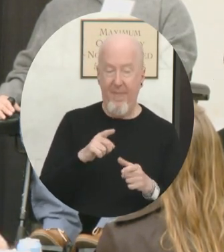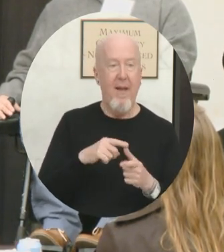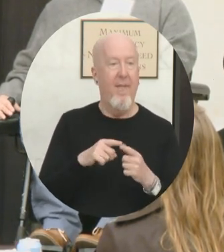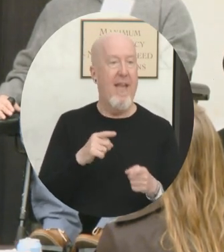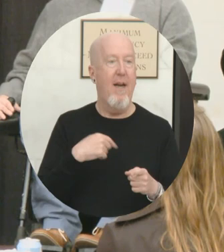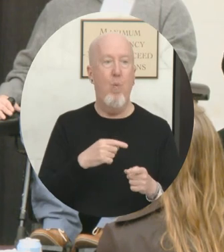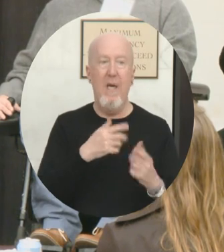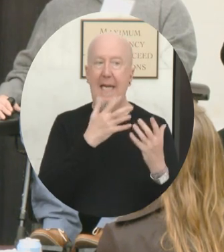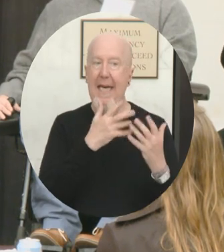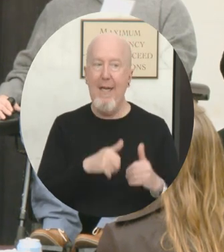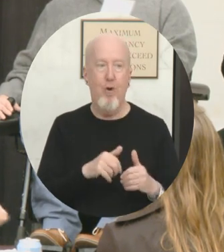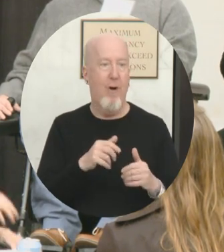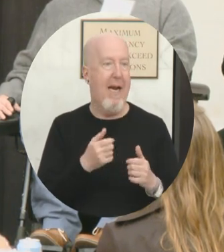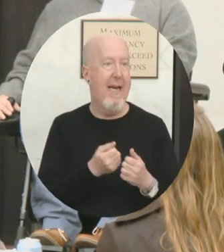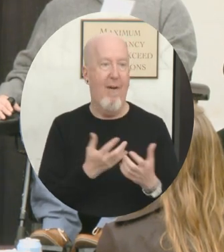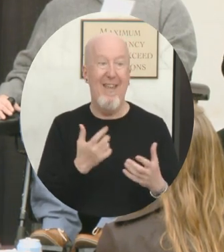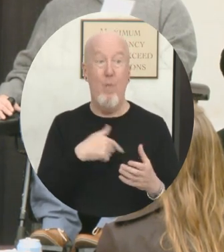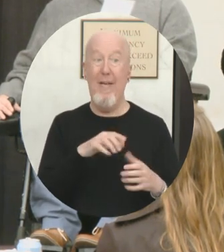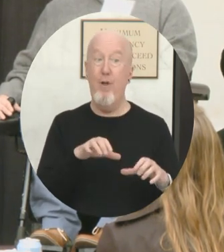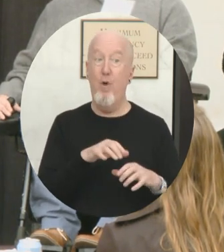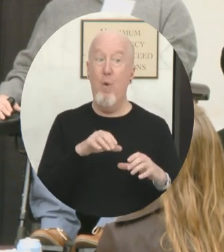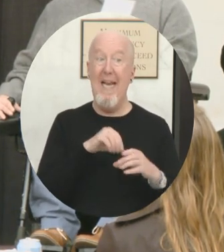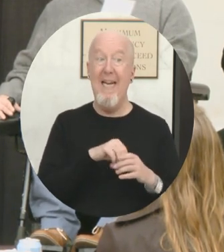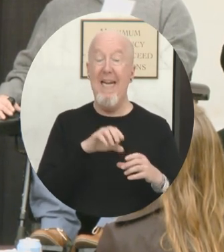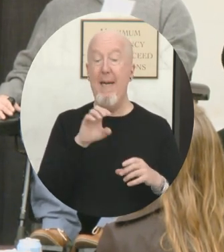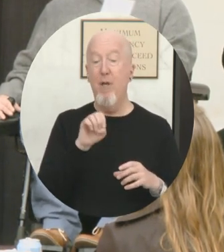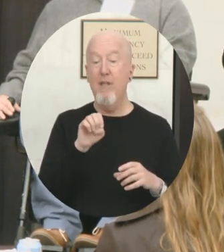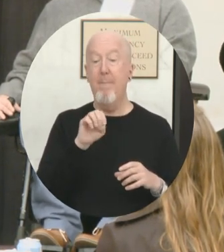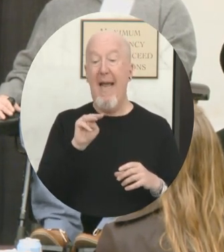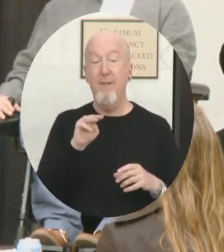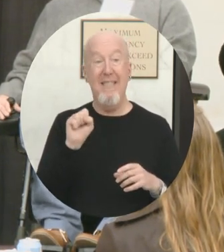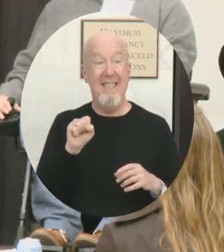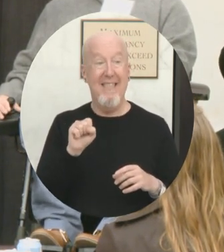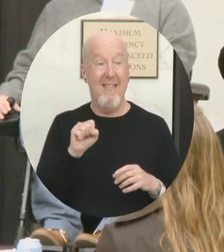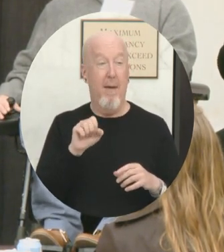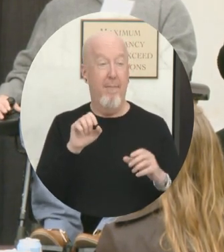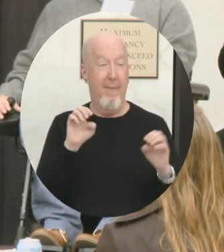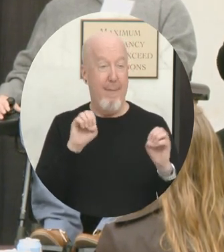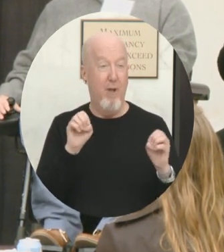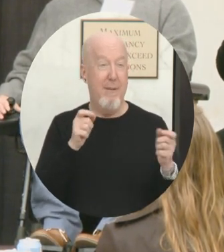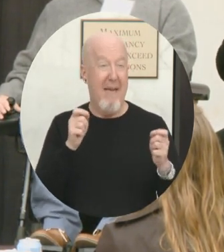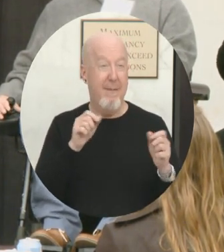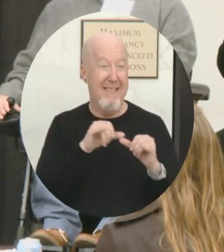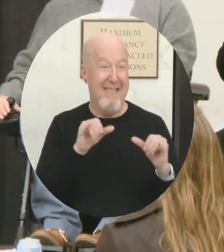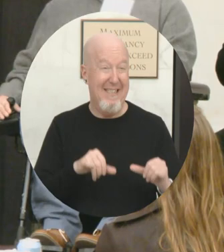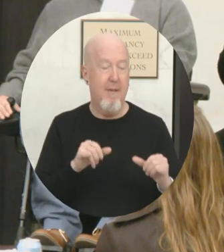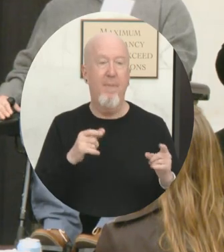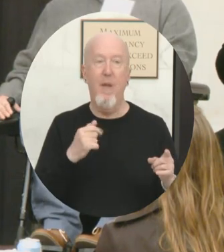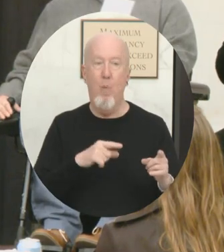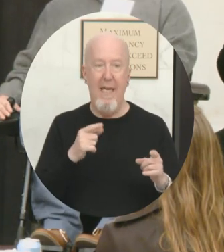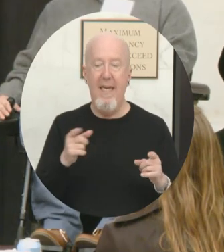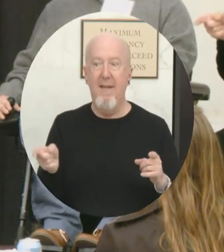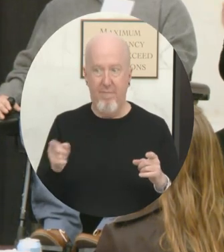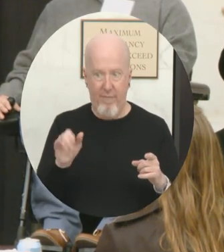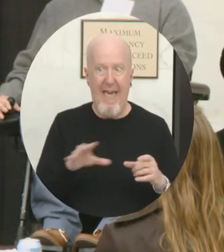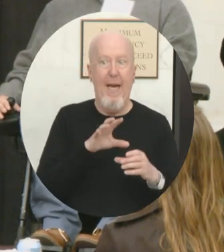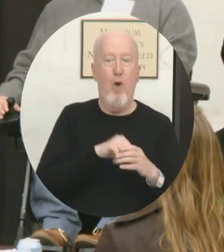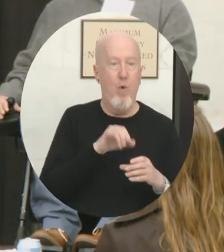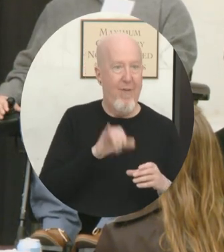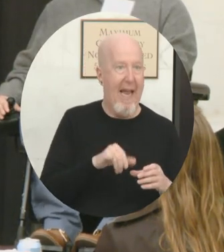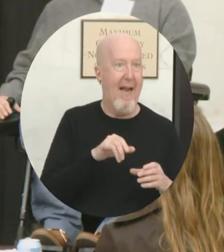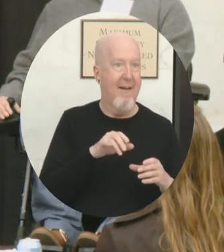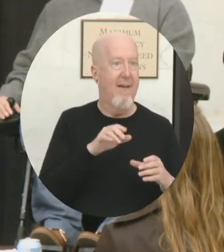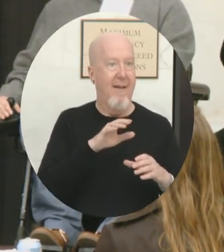we do in the emergency management systems of California at the state and local levels with our public and